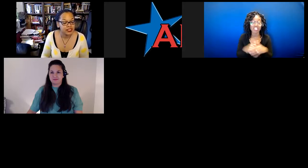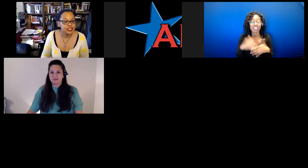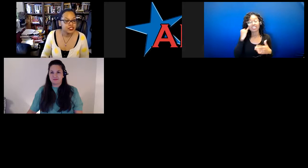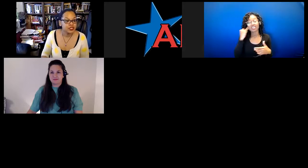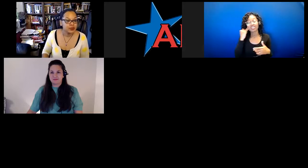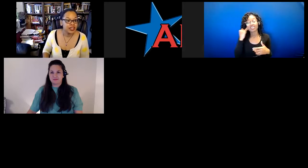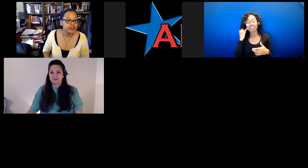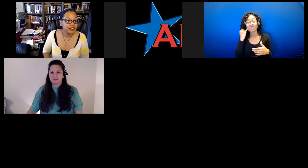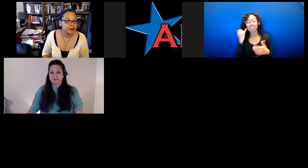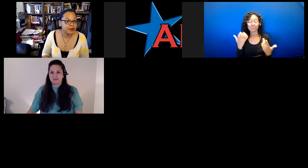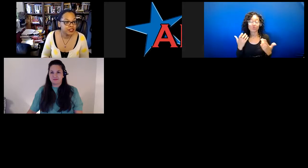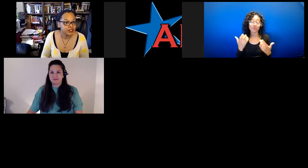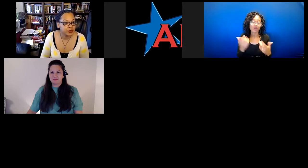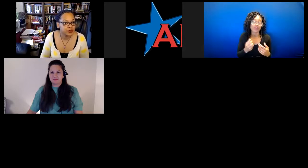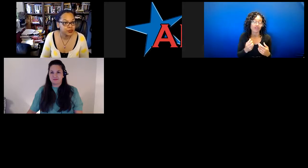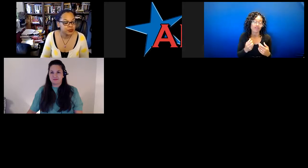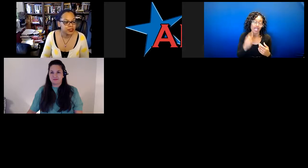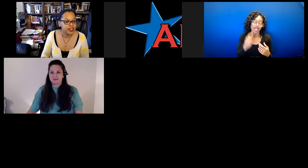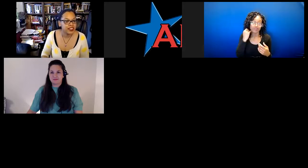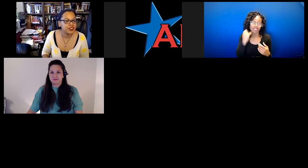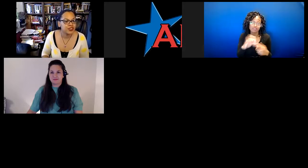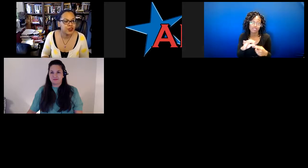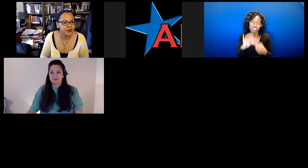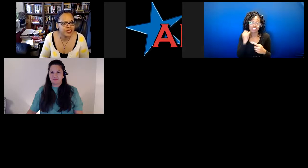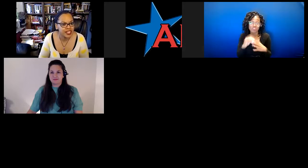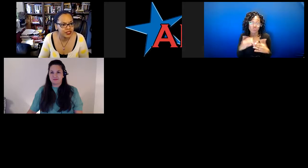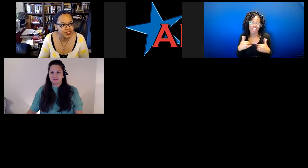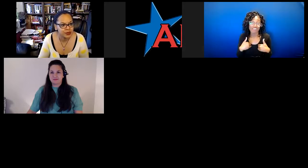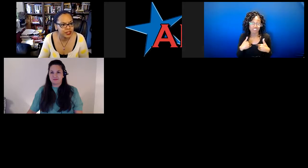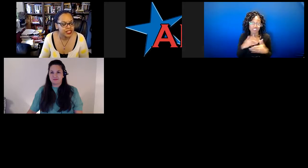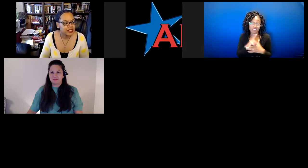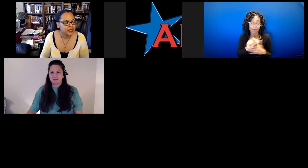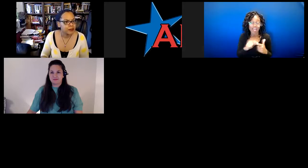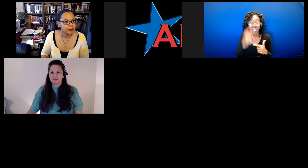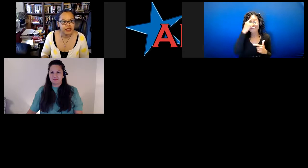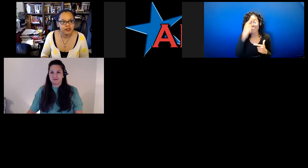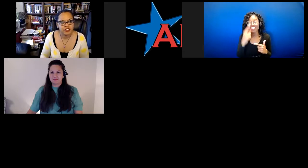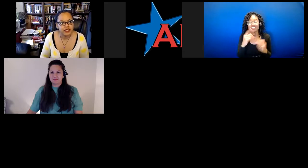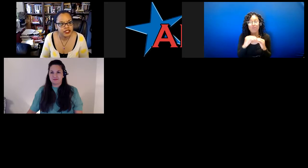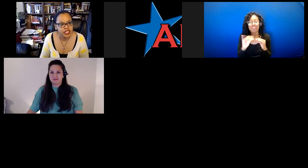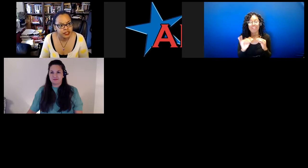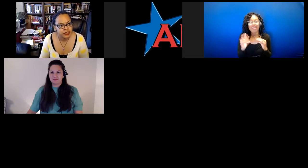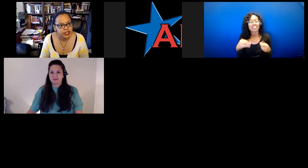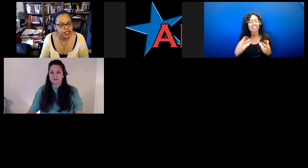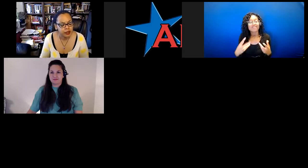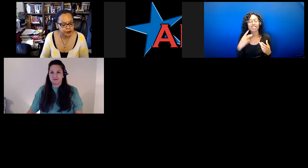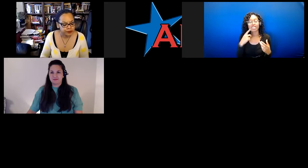disabilities, to have the opportunity to I think it goes all the way down to being given stretch